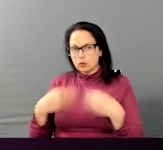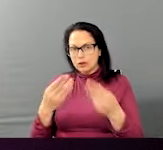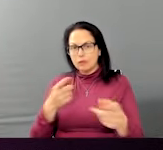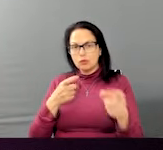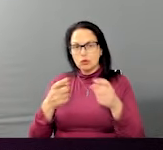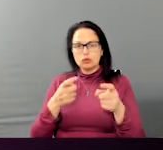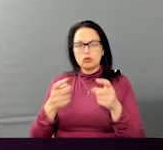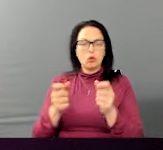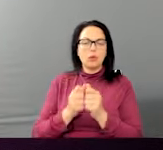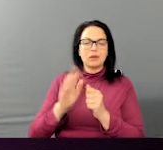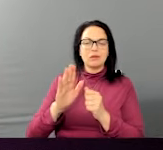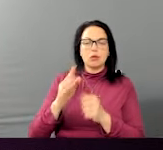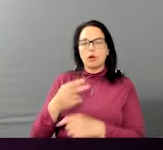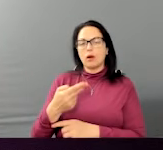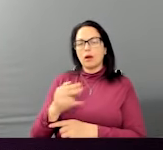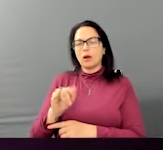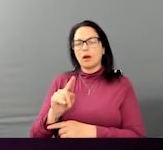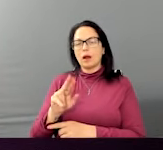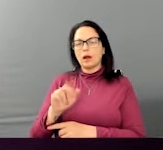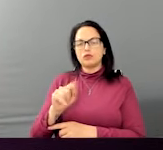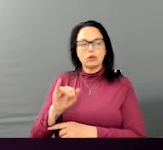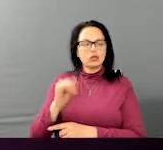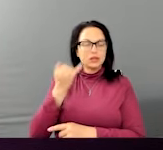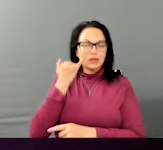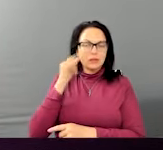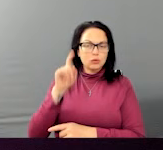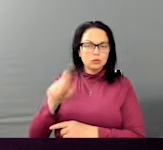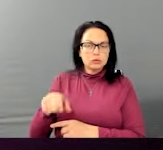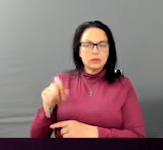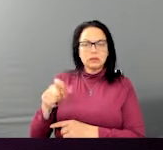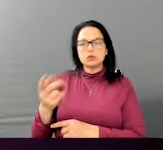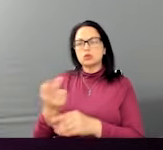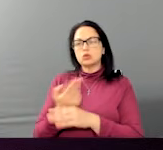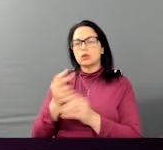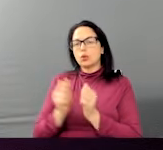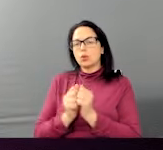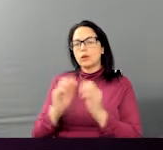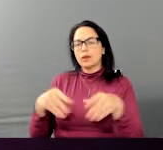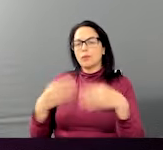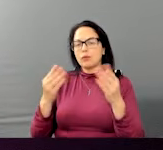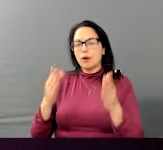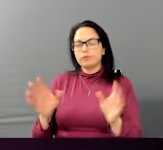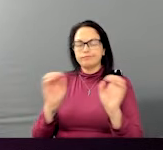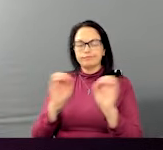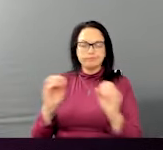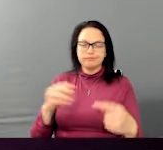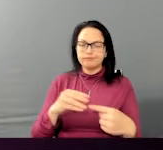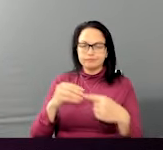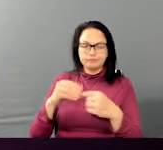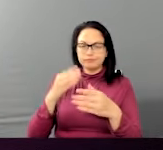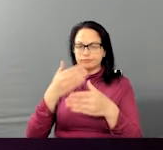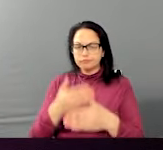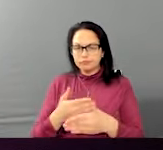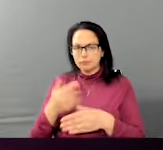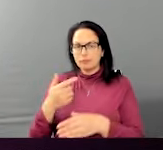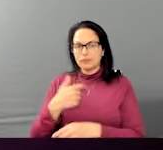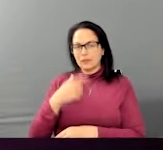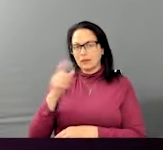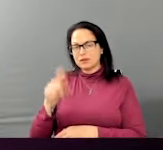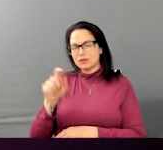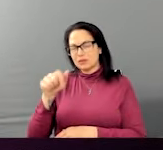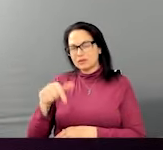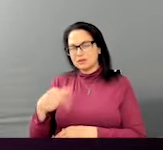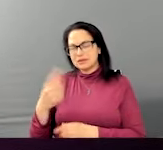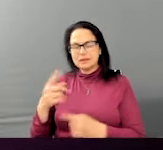if you need to wrap this in a provider or anything like that, there's no like special fancy file or anything like this. I suppose this is technically a special fancy